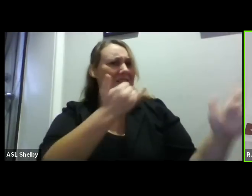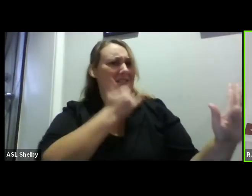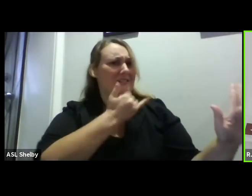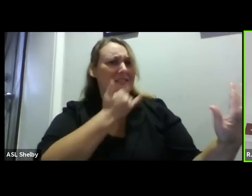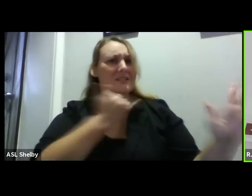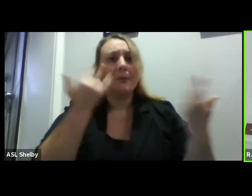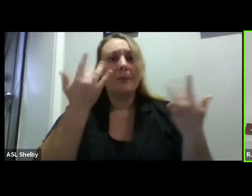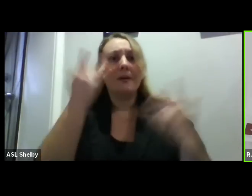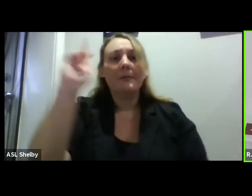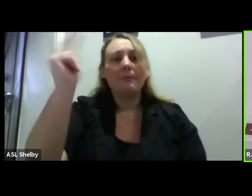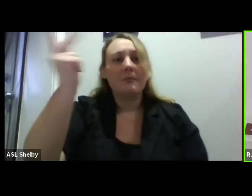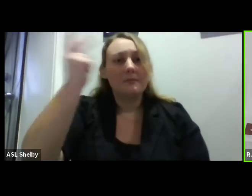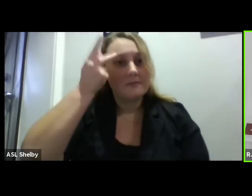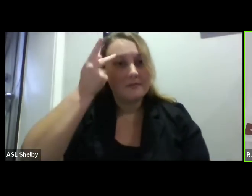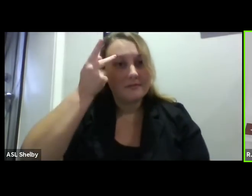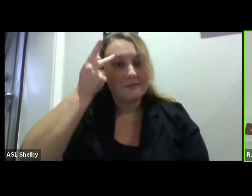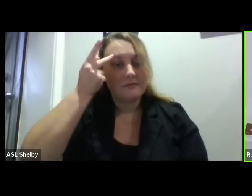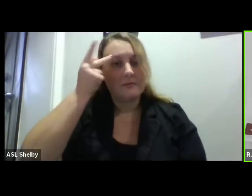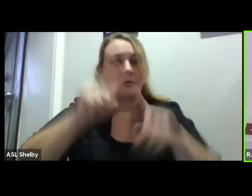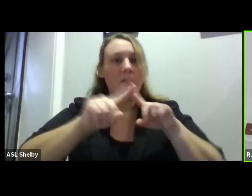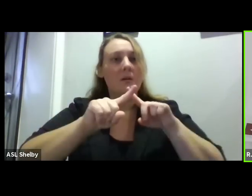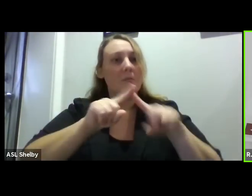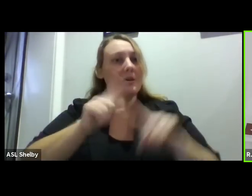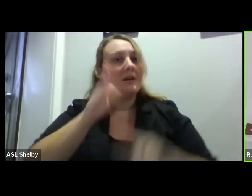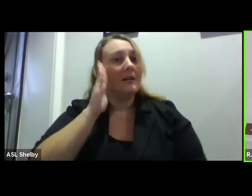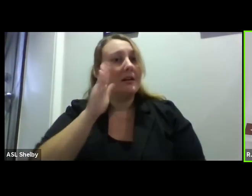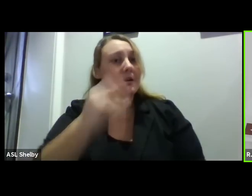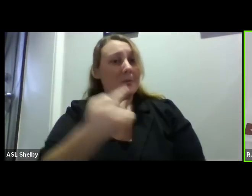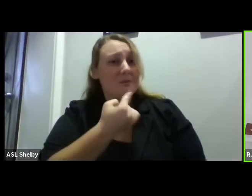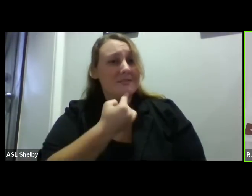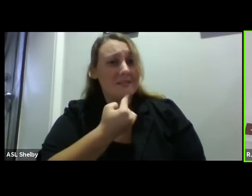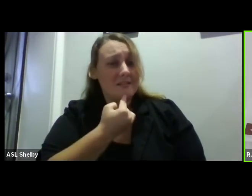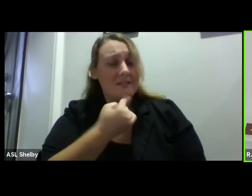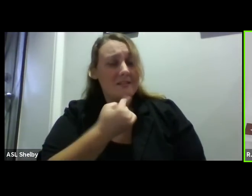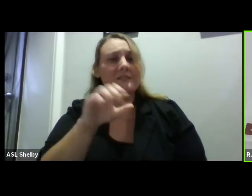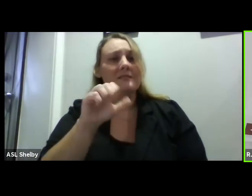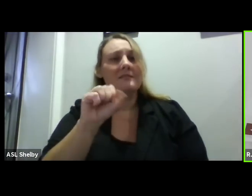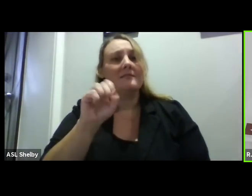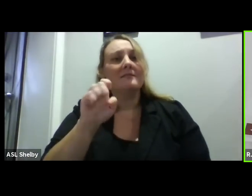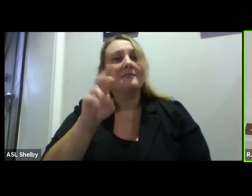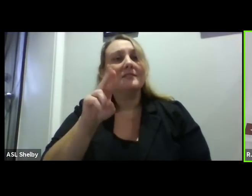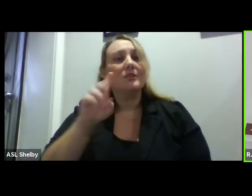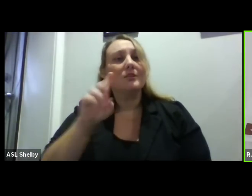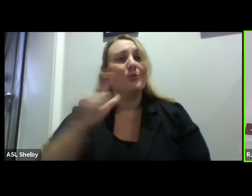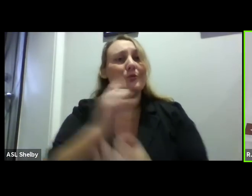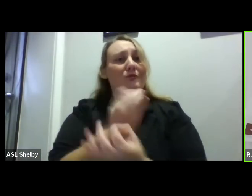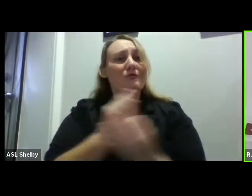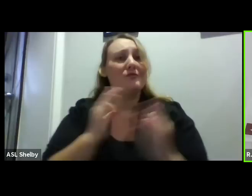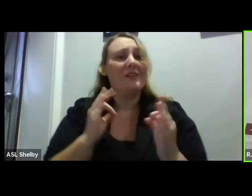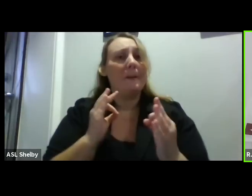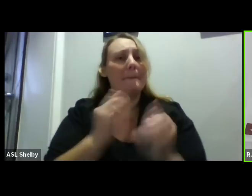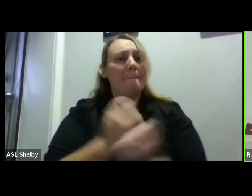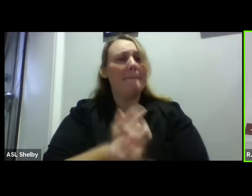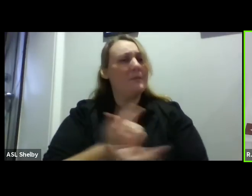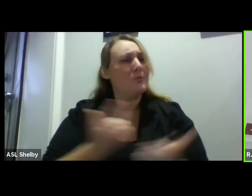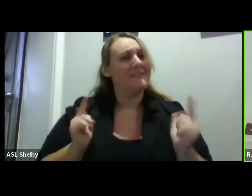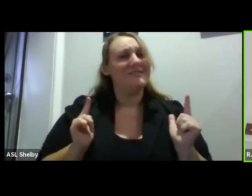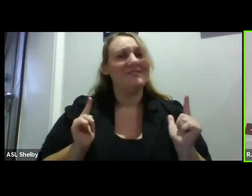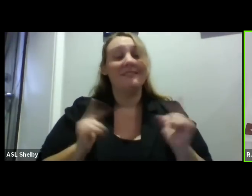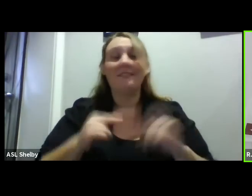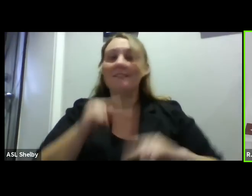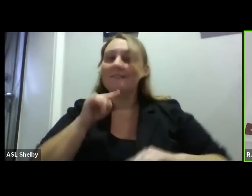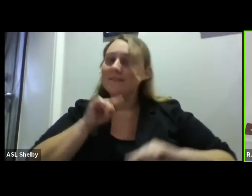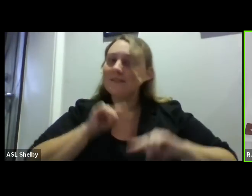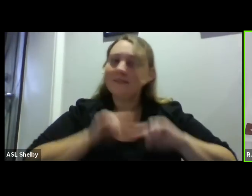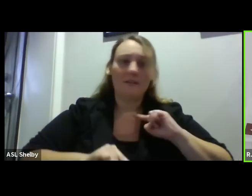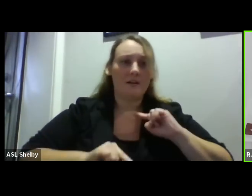But I will also say that sexual freedom and sexual liberation can never truly exist within white